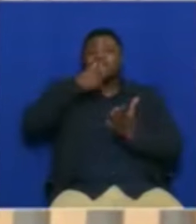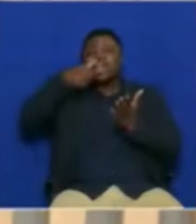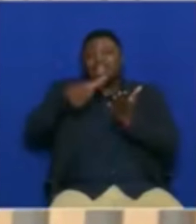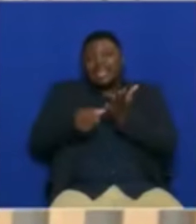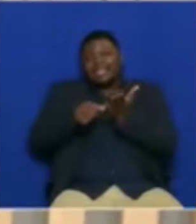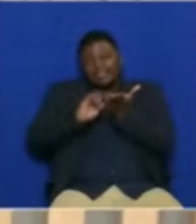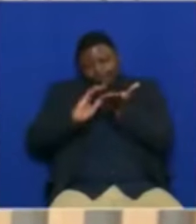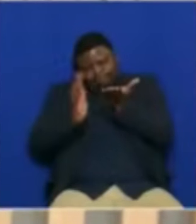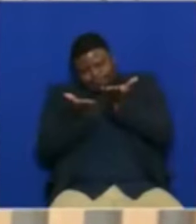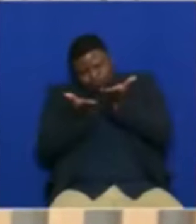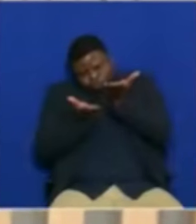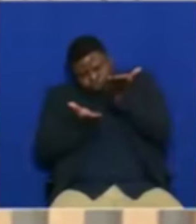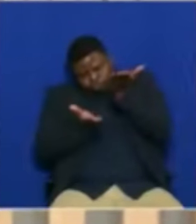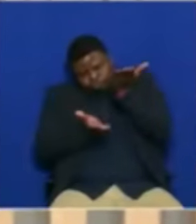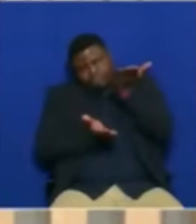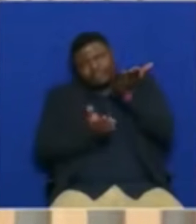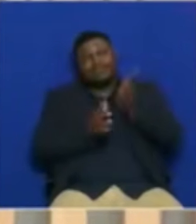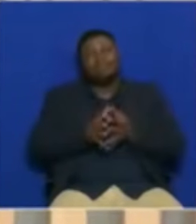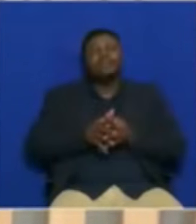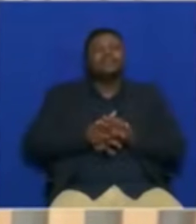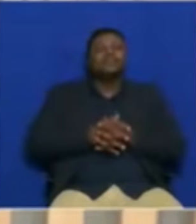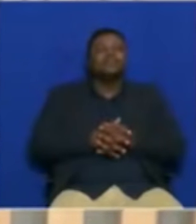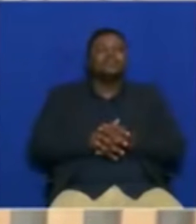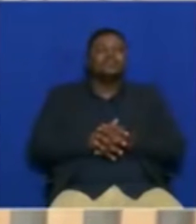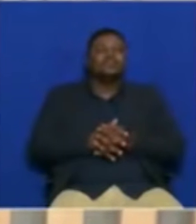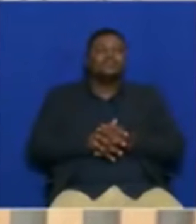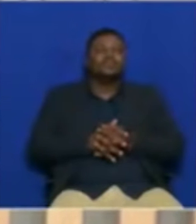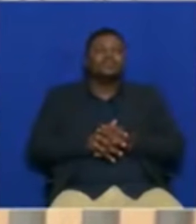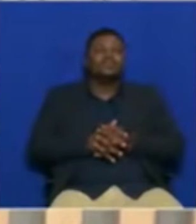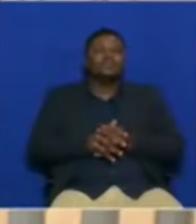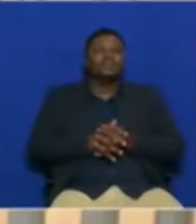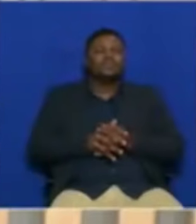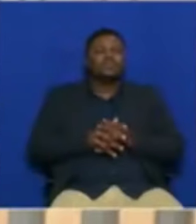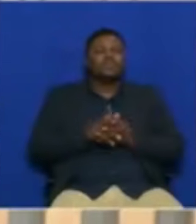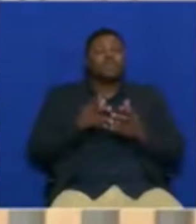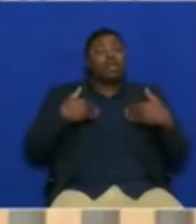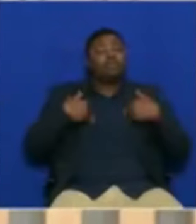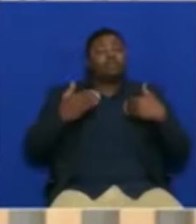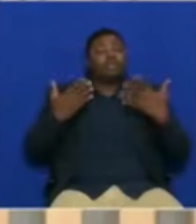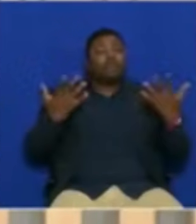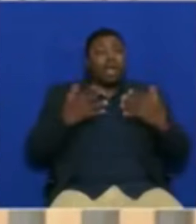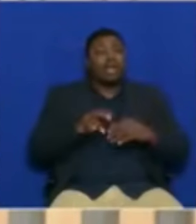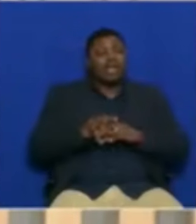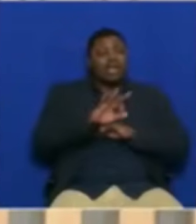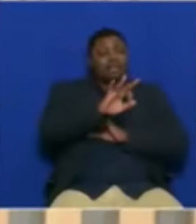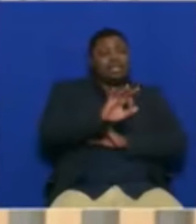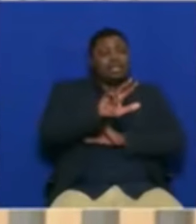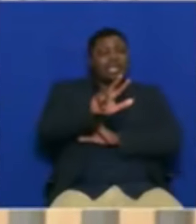I think it starts at 380. It's the same letter addressed to the three candidates.